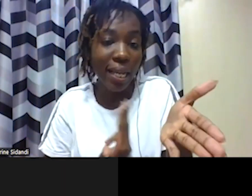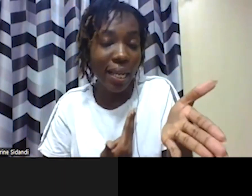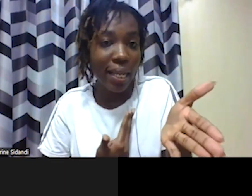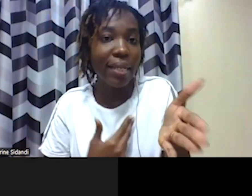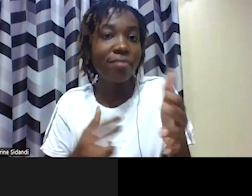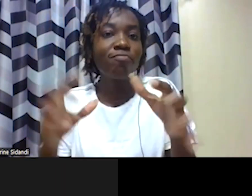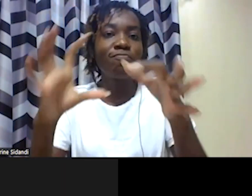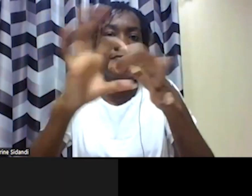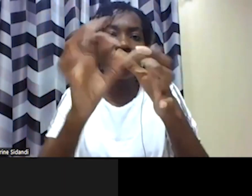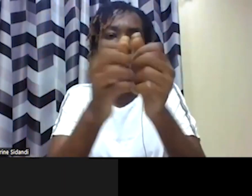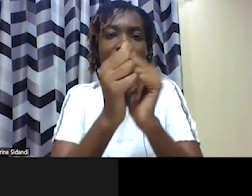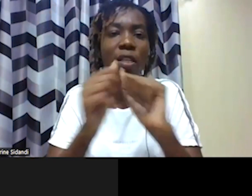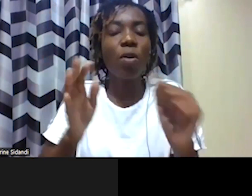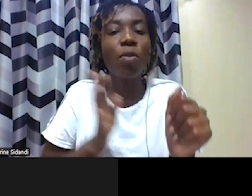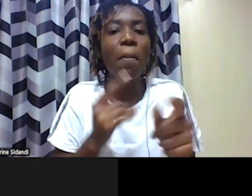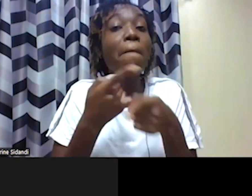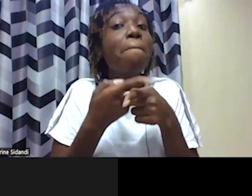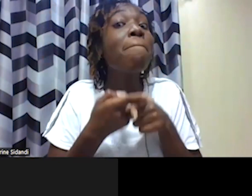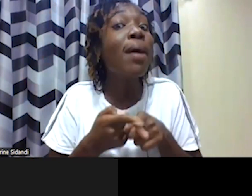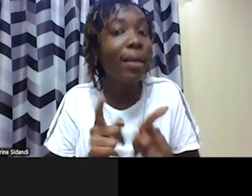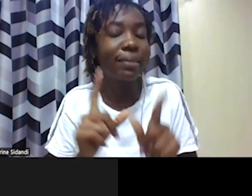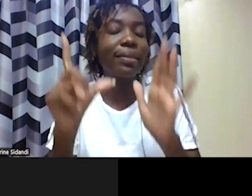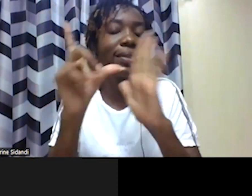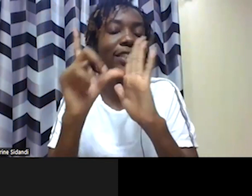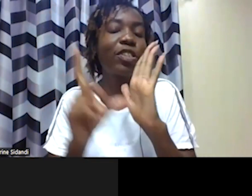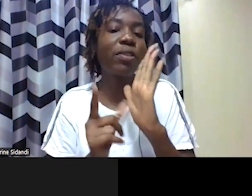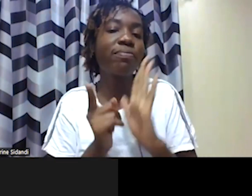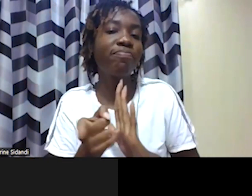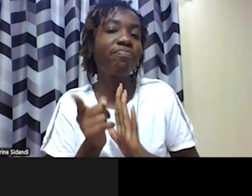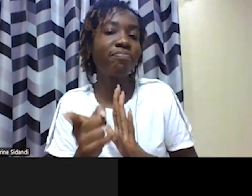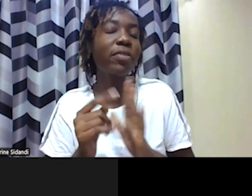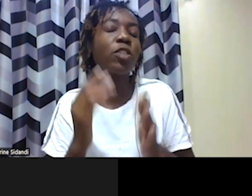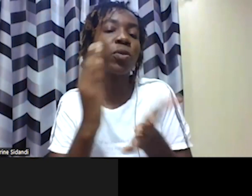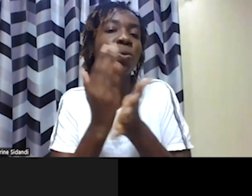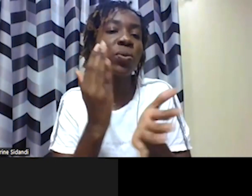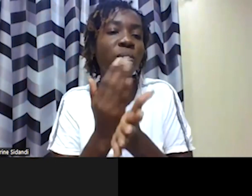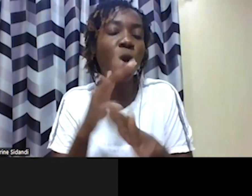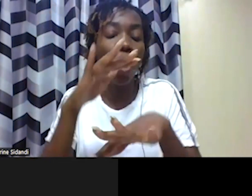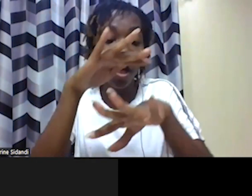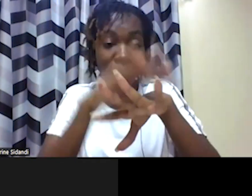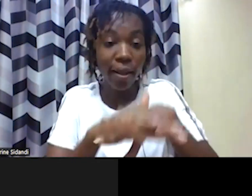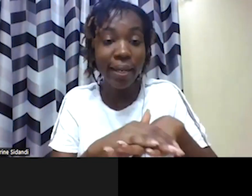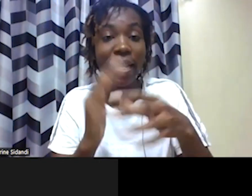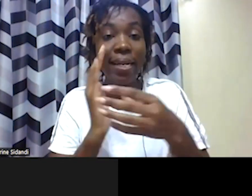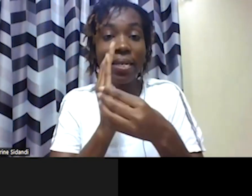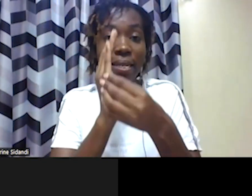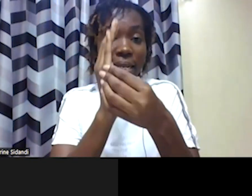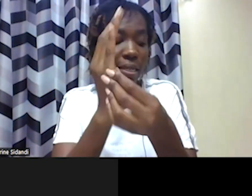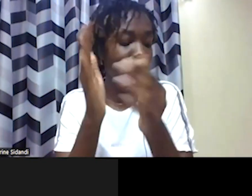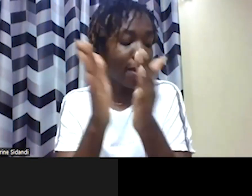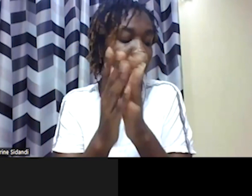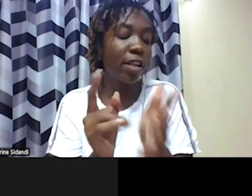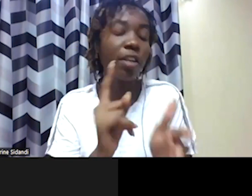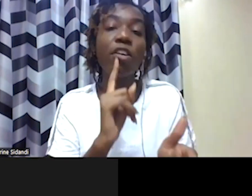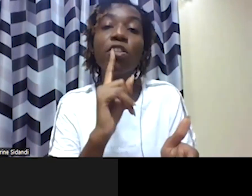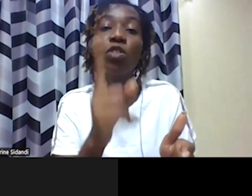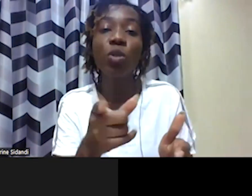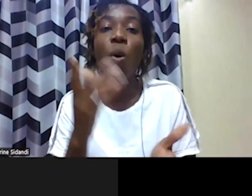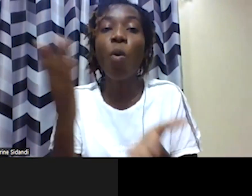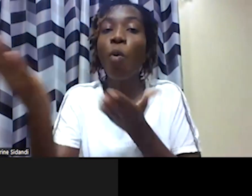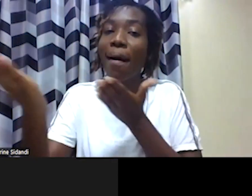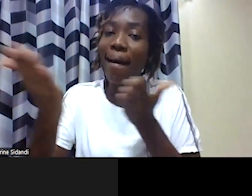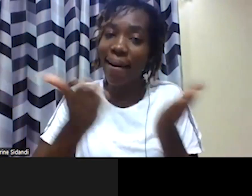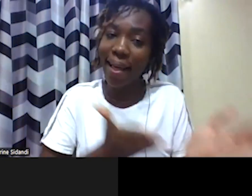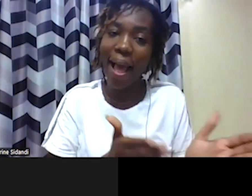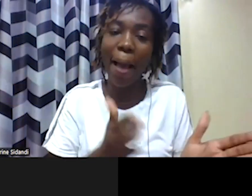the women. But I think the lesson here is actually on leadership, and therefore, welcome,